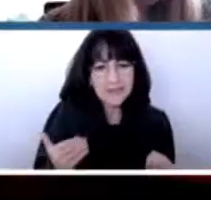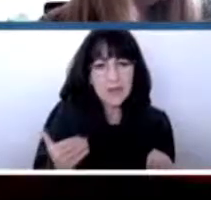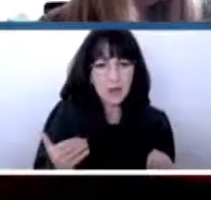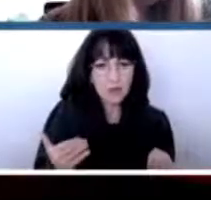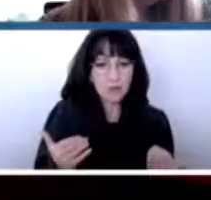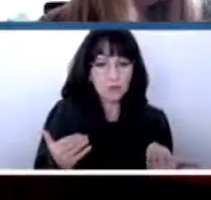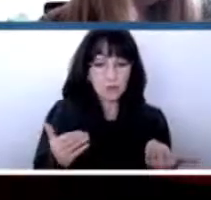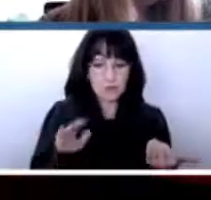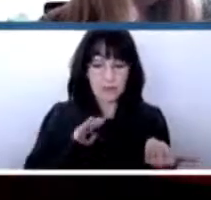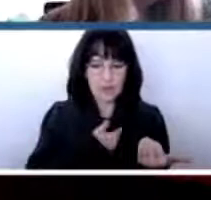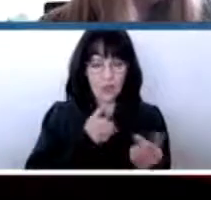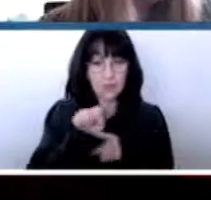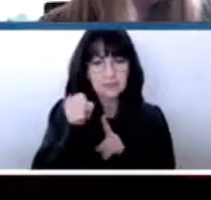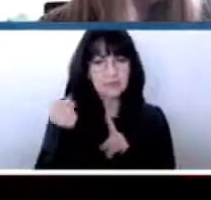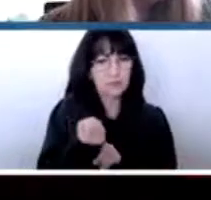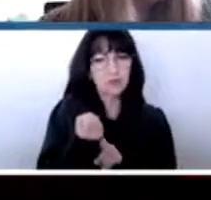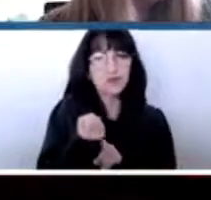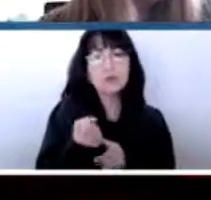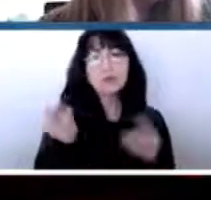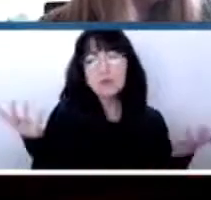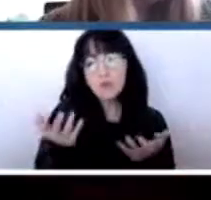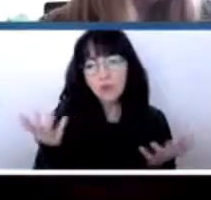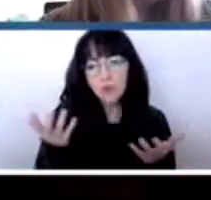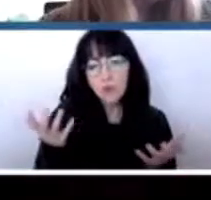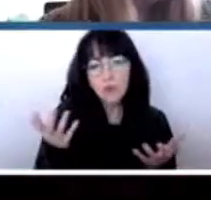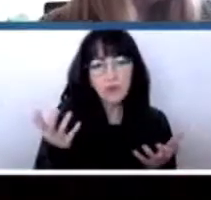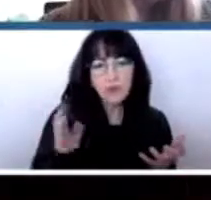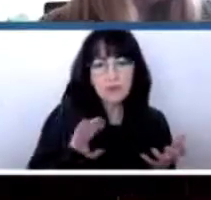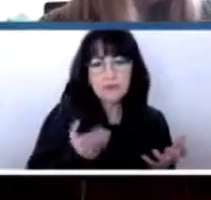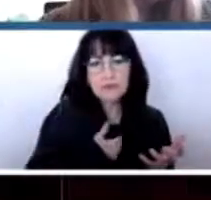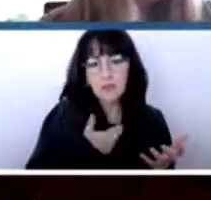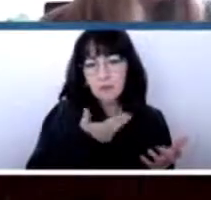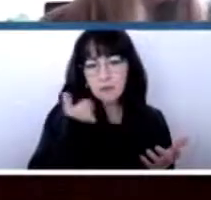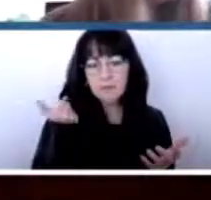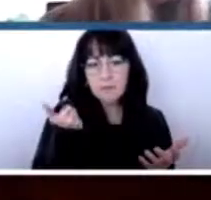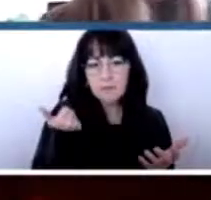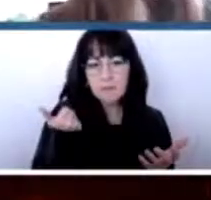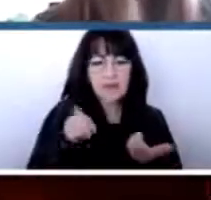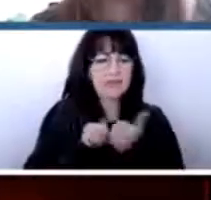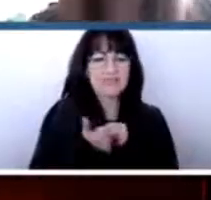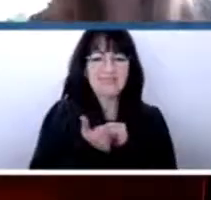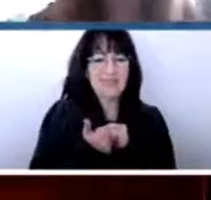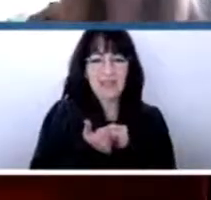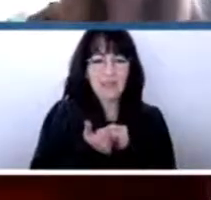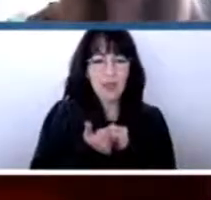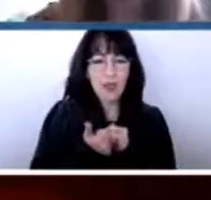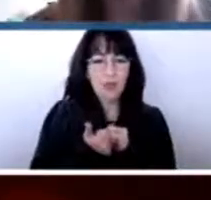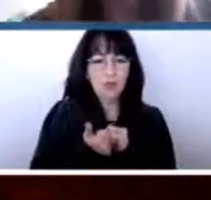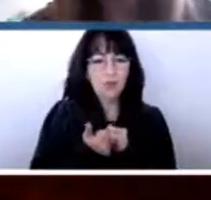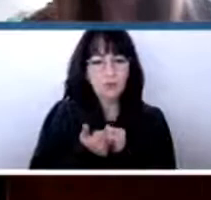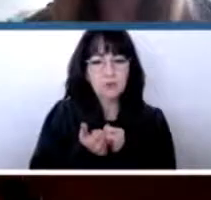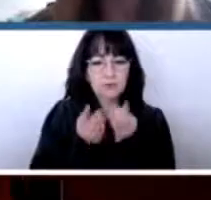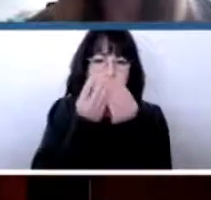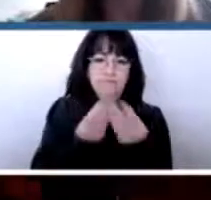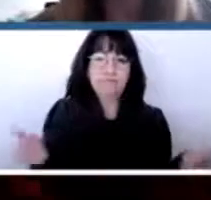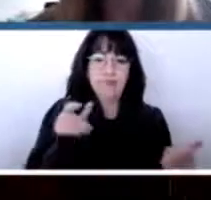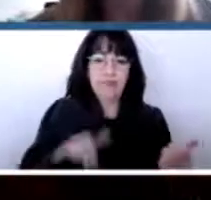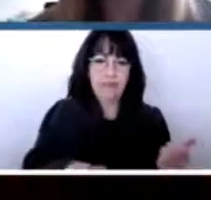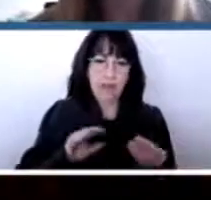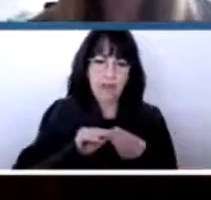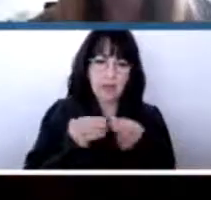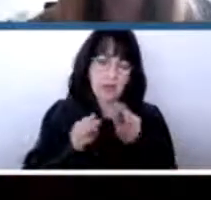what are the goalposts to help us get out of this surge? And aside from asking people to take